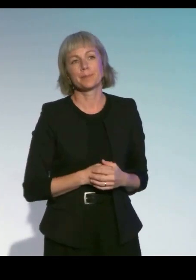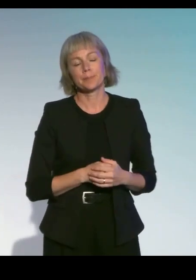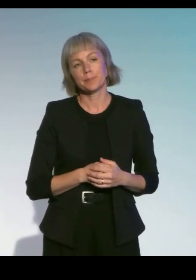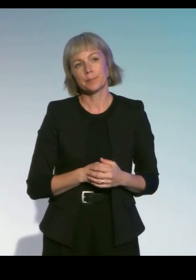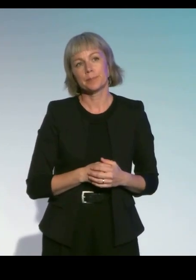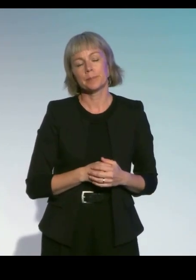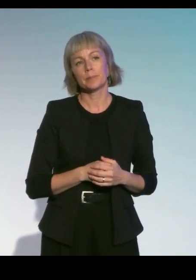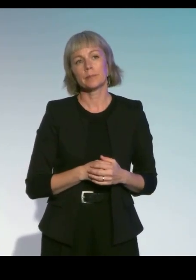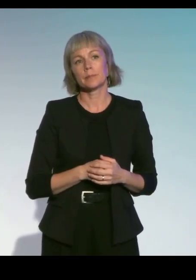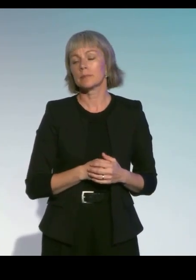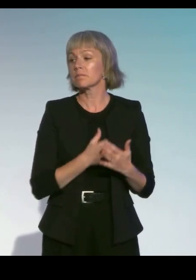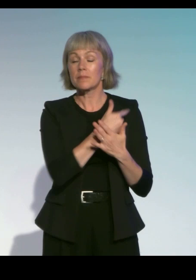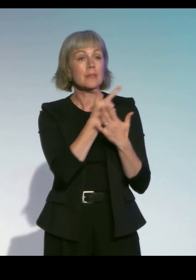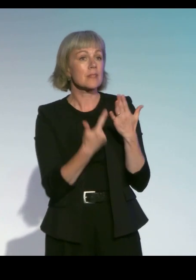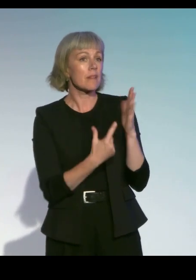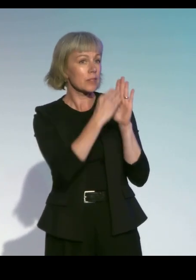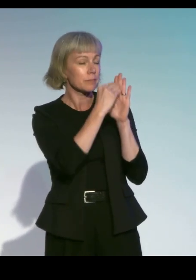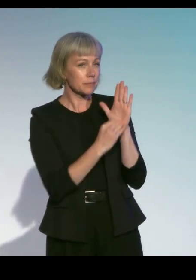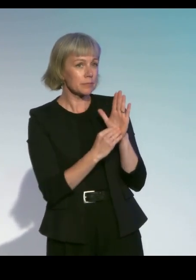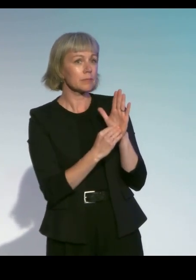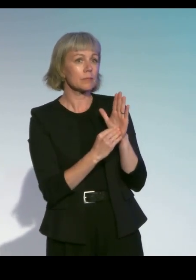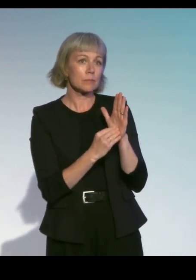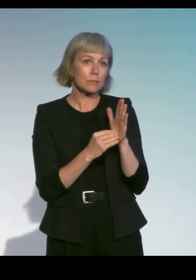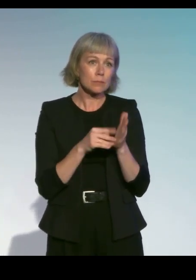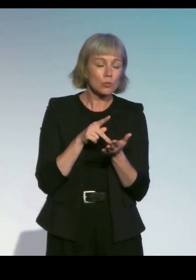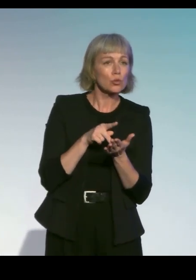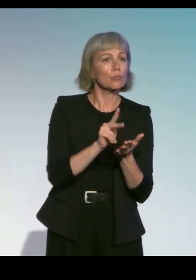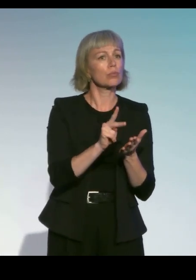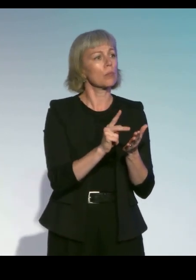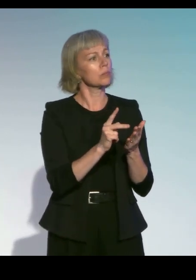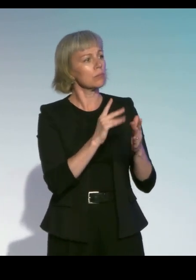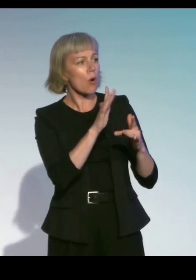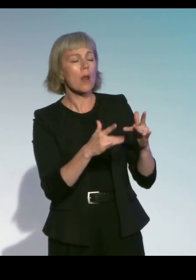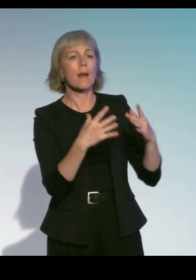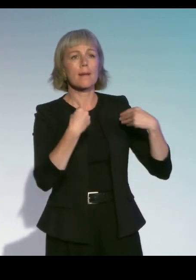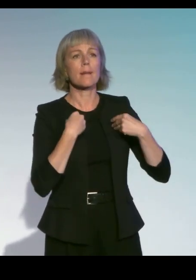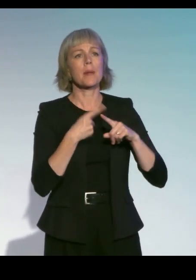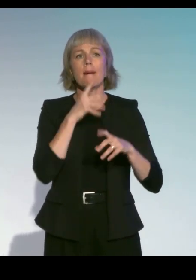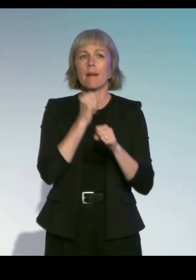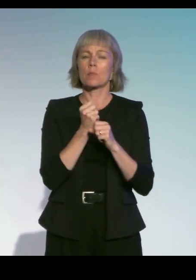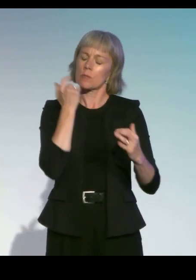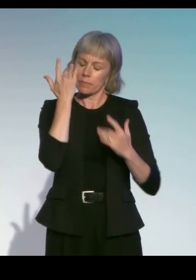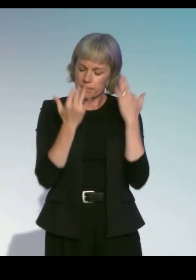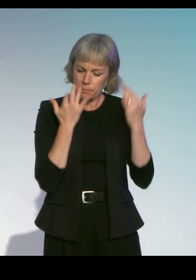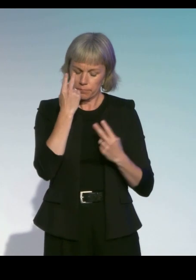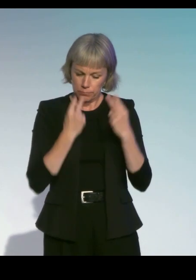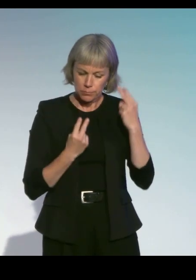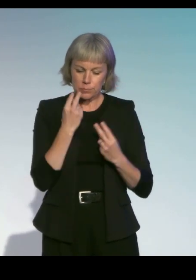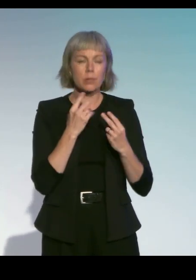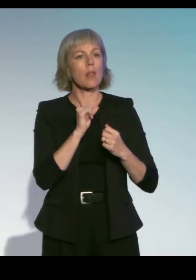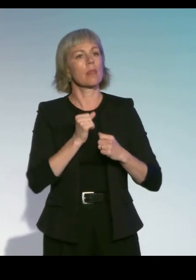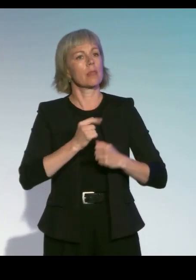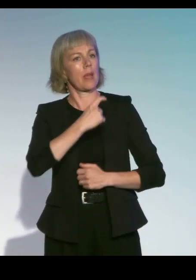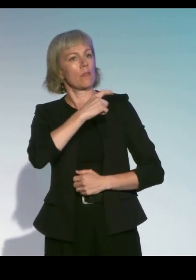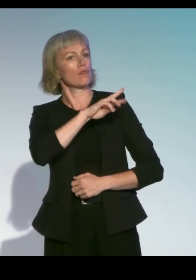These are just 7 principles to prompt platforms and governments to think more critically about their role in shaping sexual cultures.